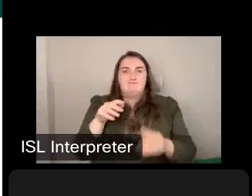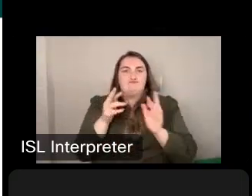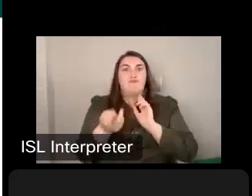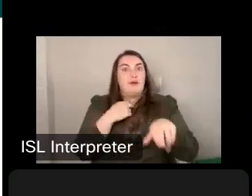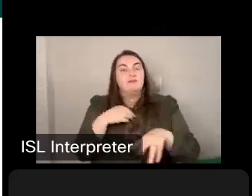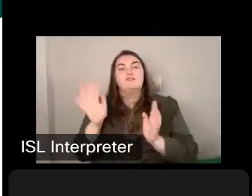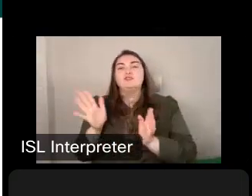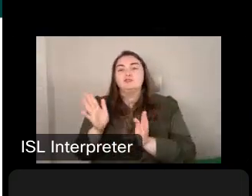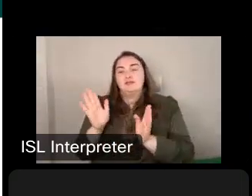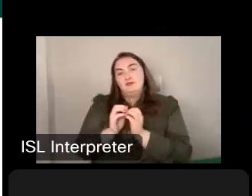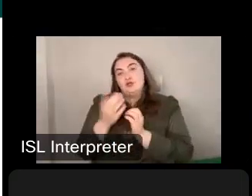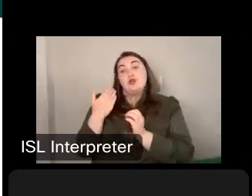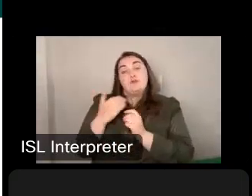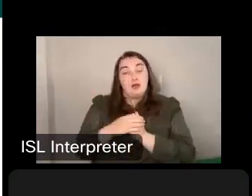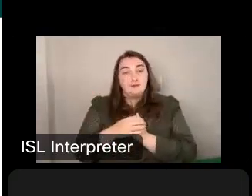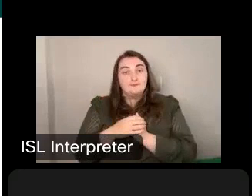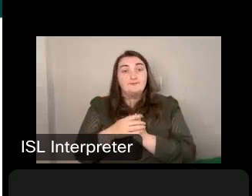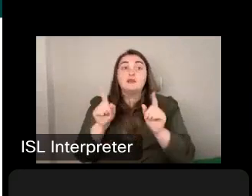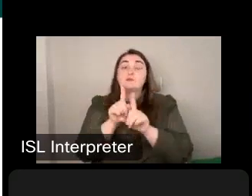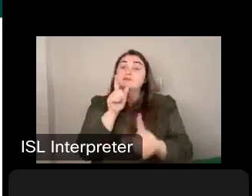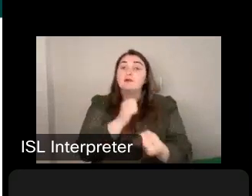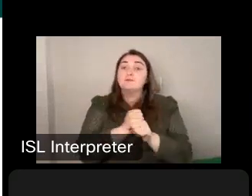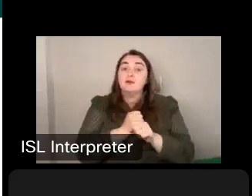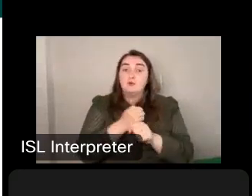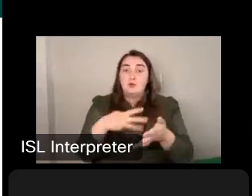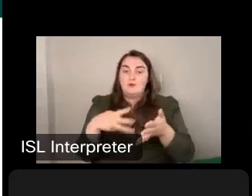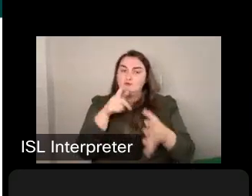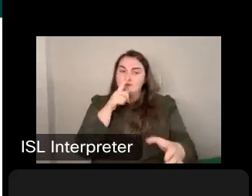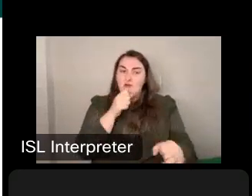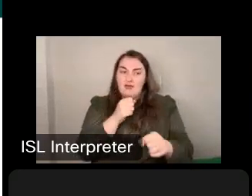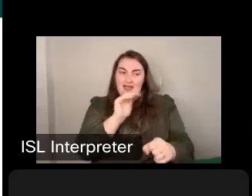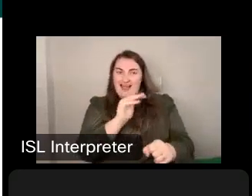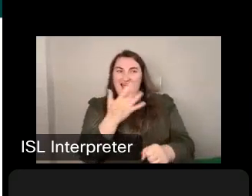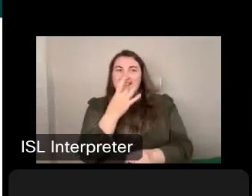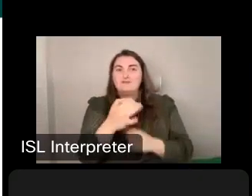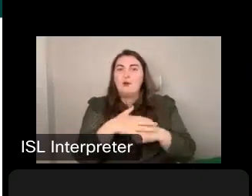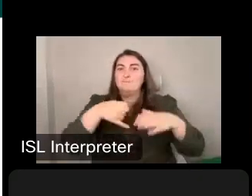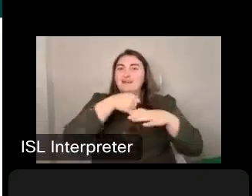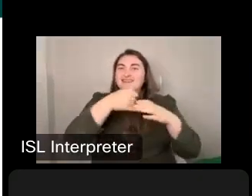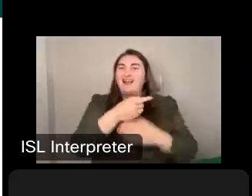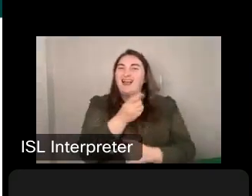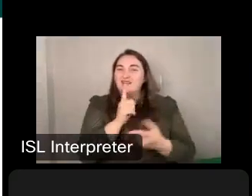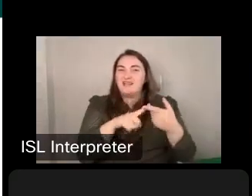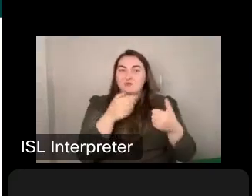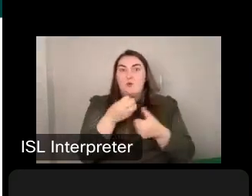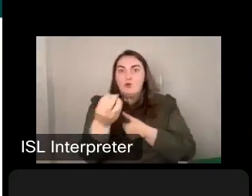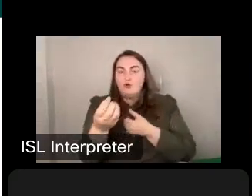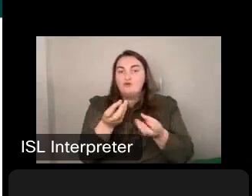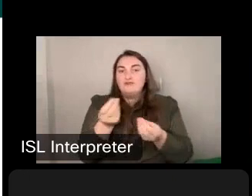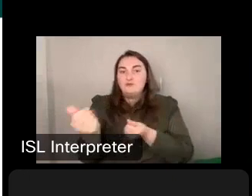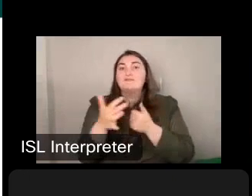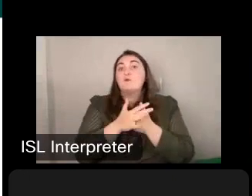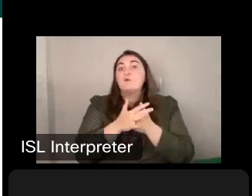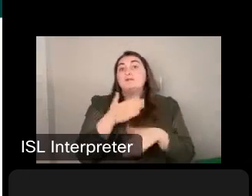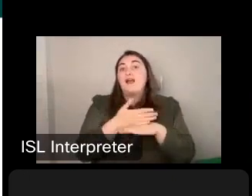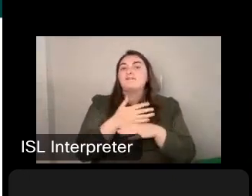also mentioned. It also talks about when you might seek medical advice and further resources for staff. Just to go into it in